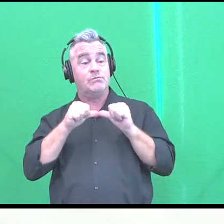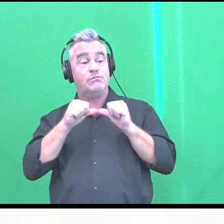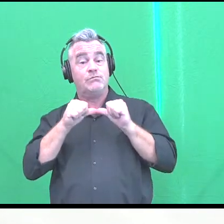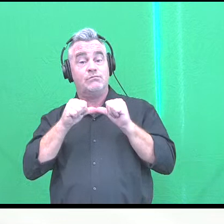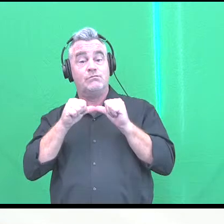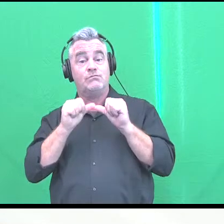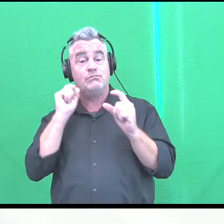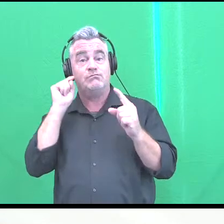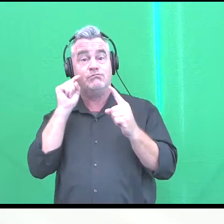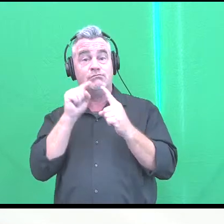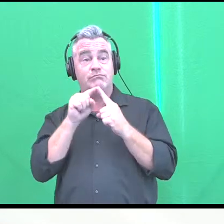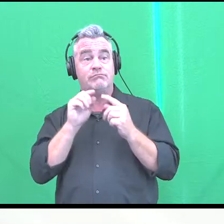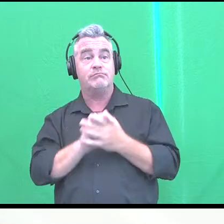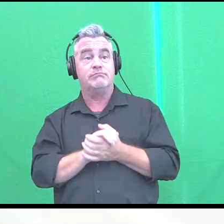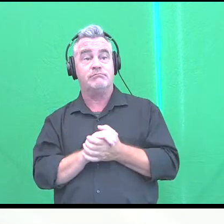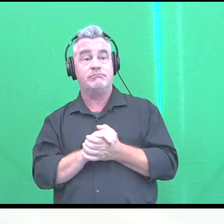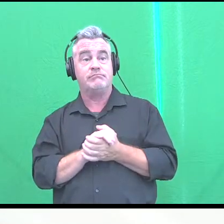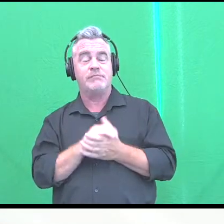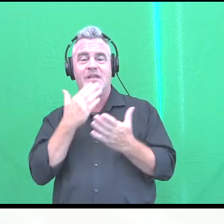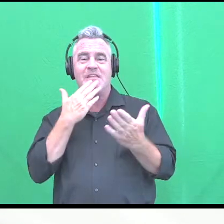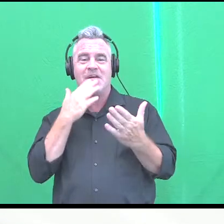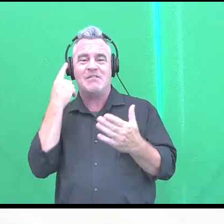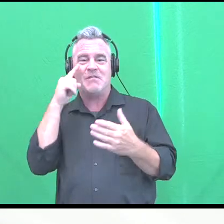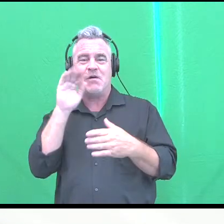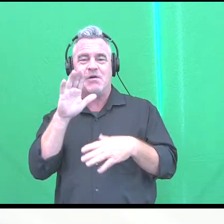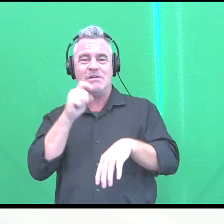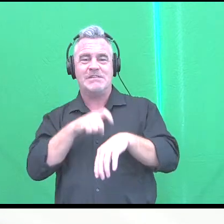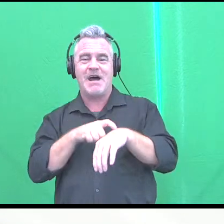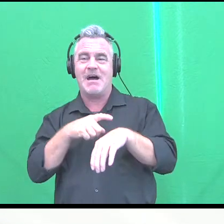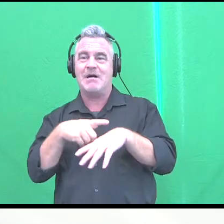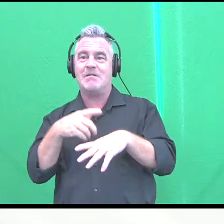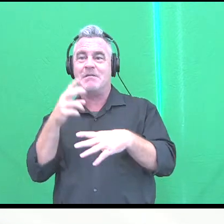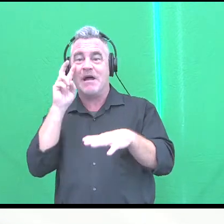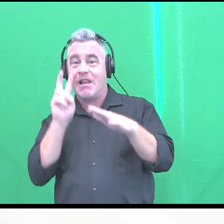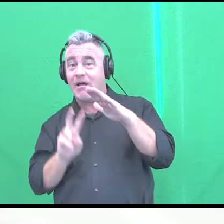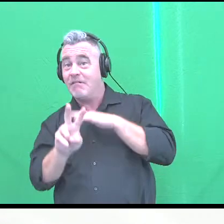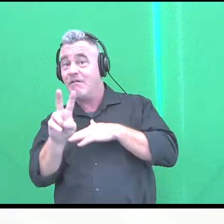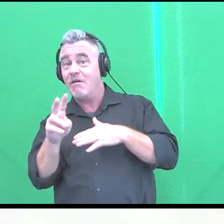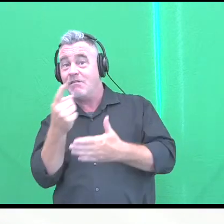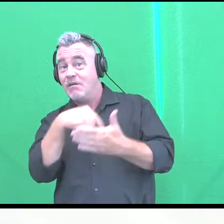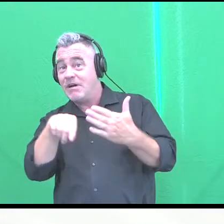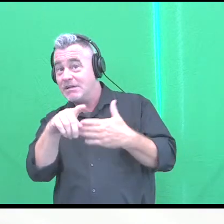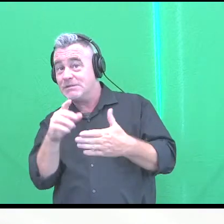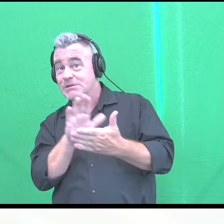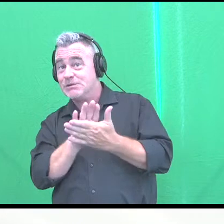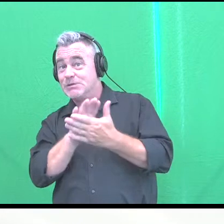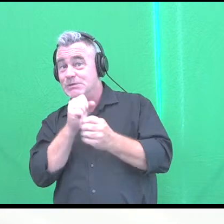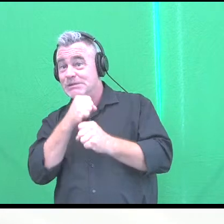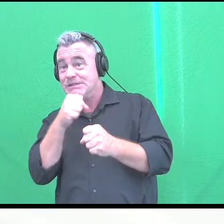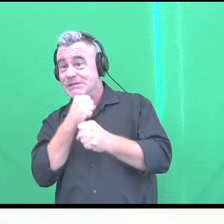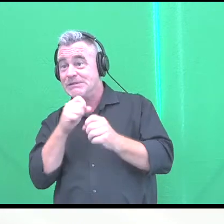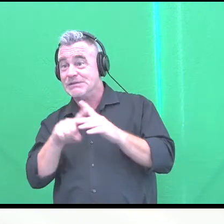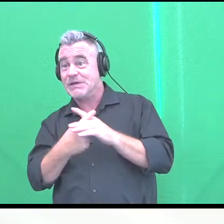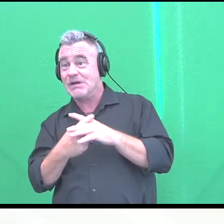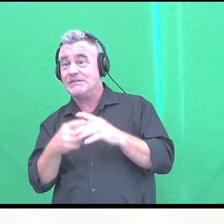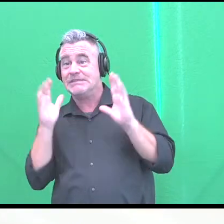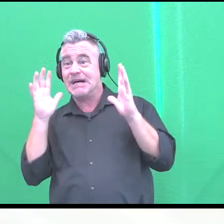curricular school day. Thank you so much for your time, and I look forward to kicking off another school year next week. Have a good evening. Thank you. Thank